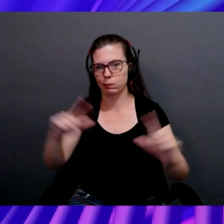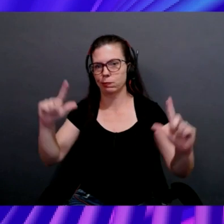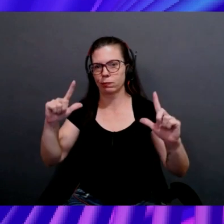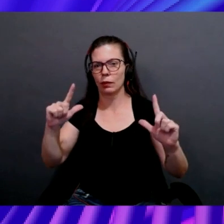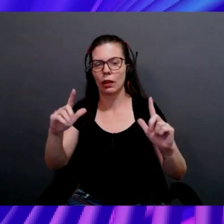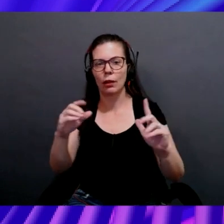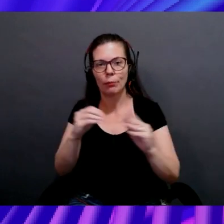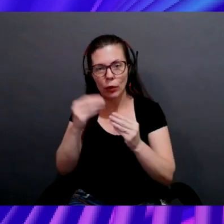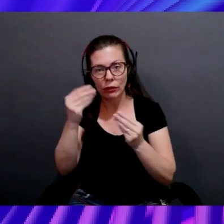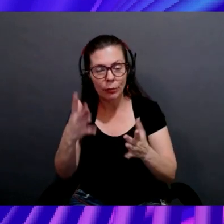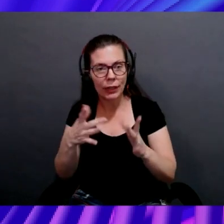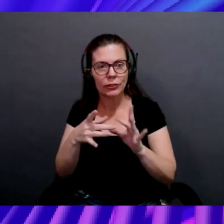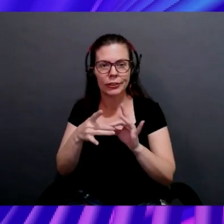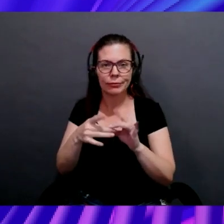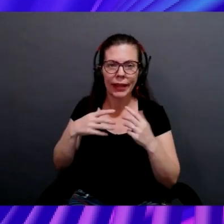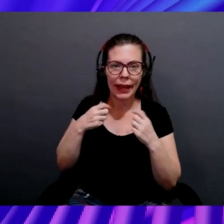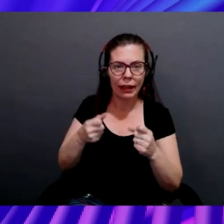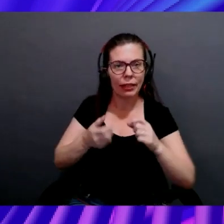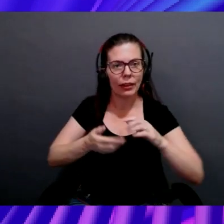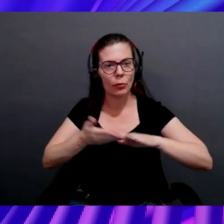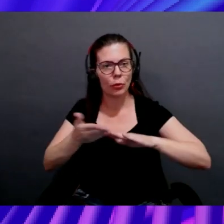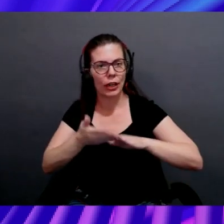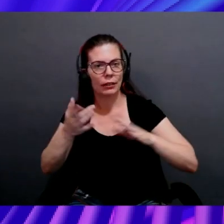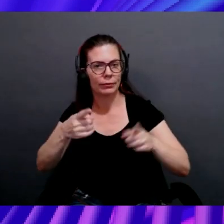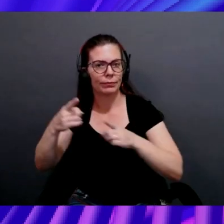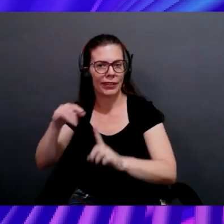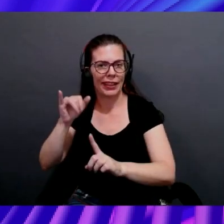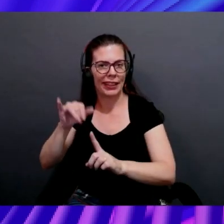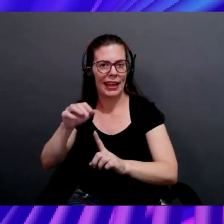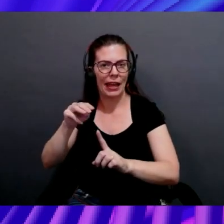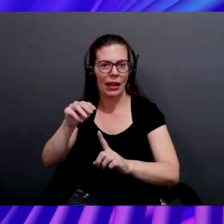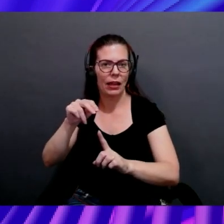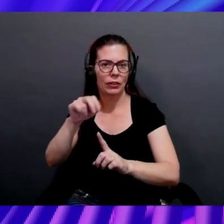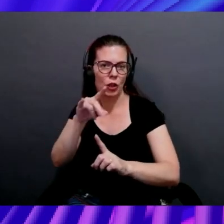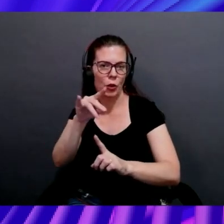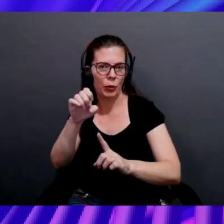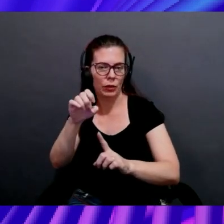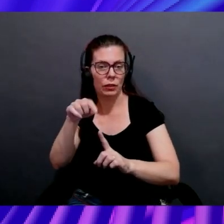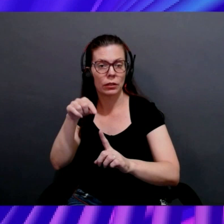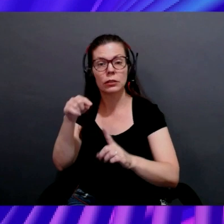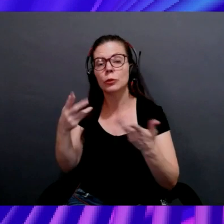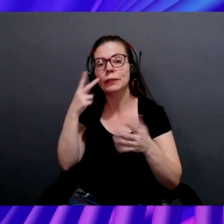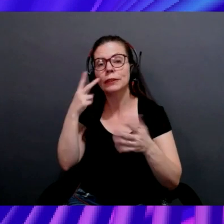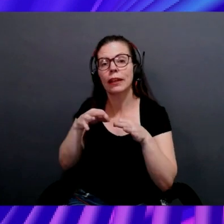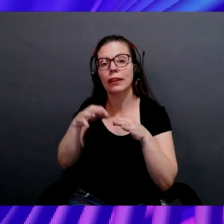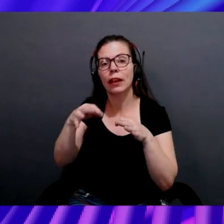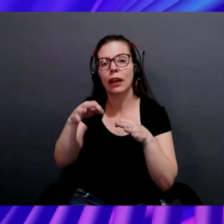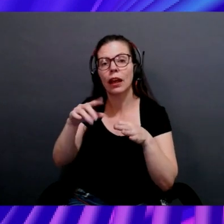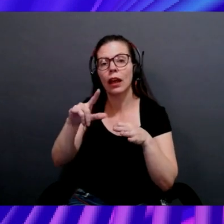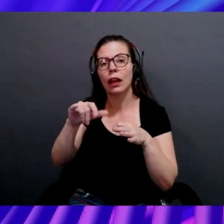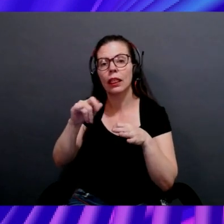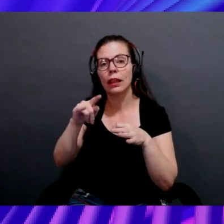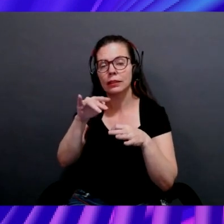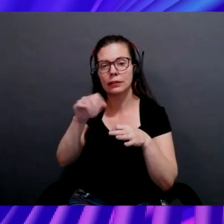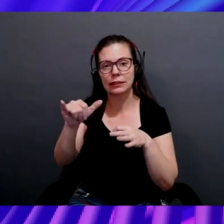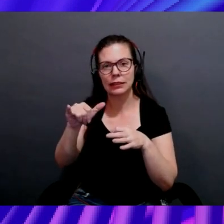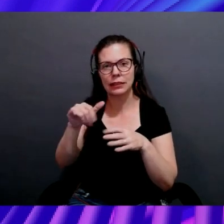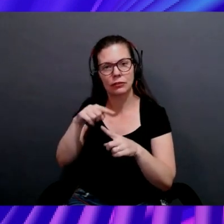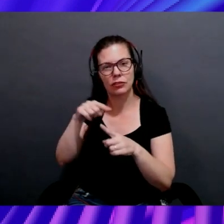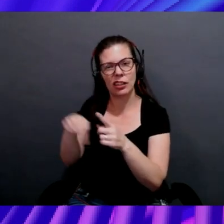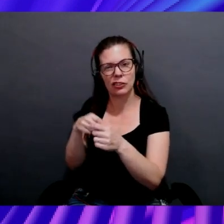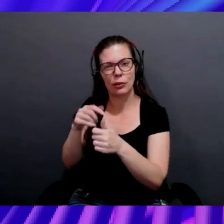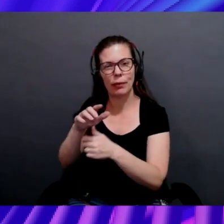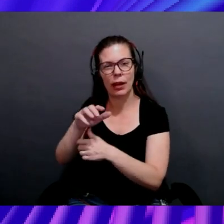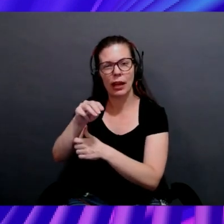and the operating of that particular node. So here we see the latency for the request coming into one of my microservices. I can see how